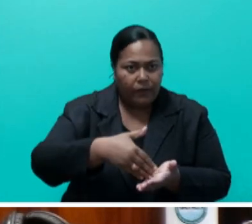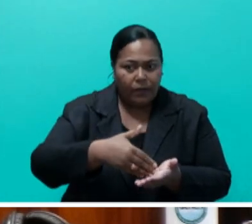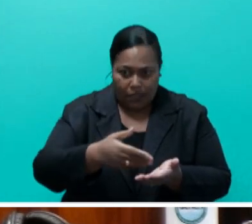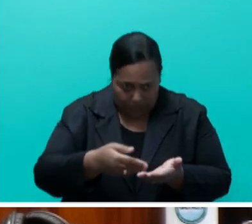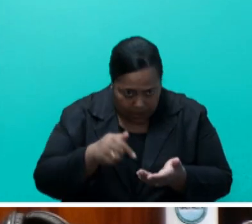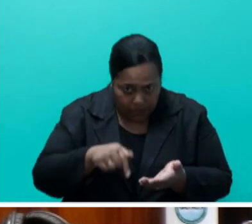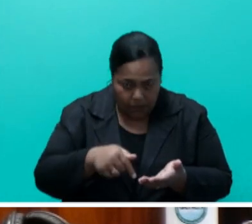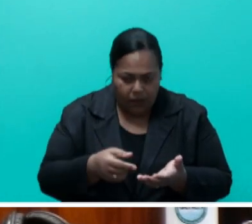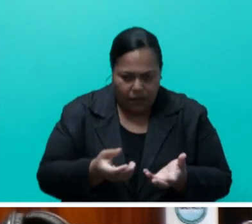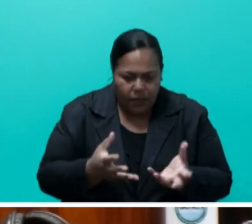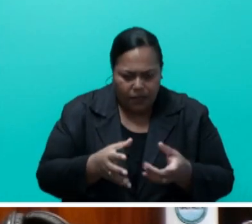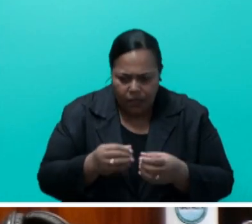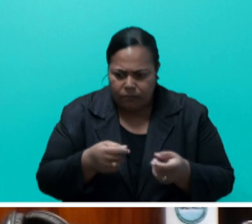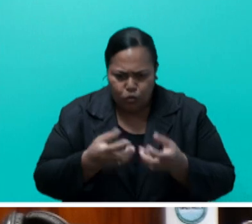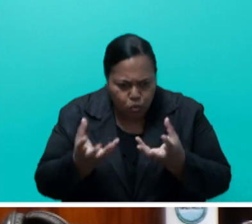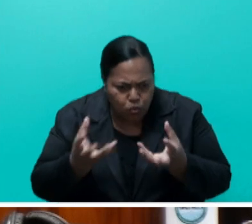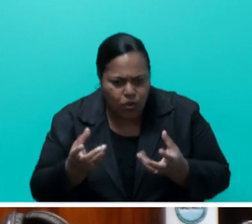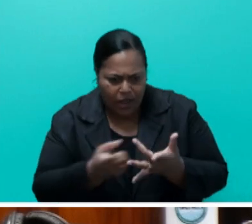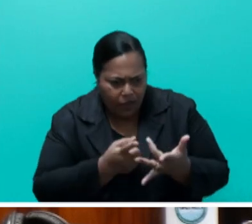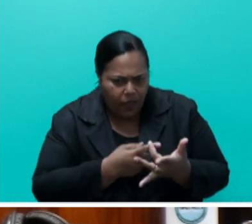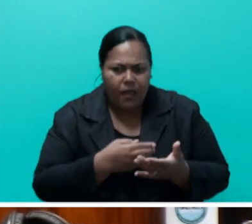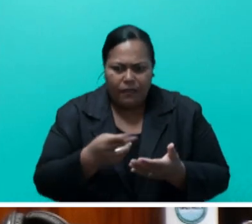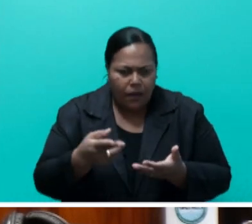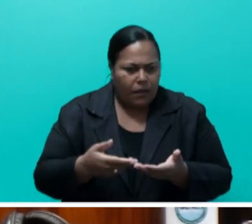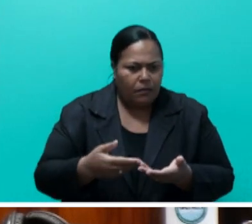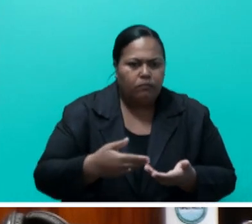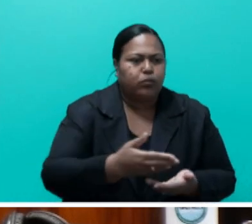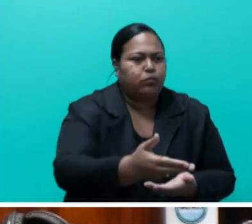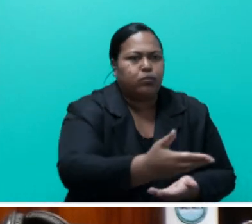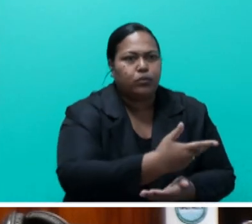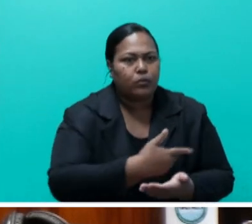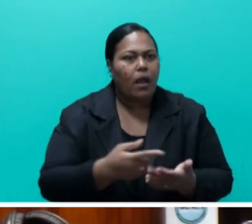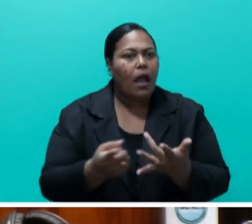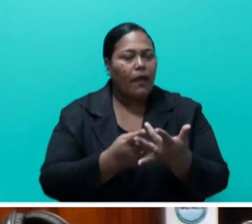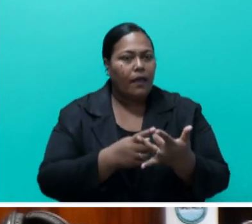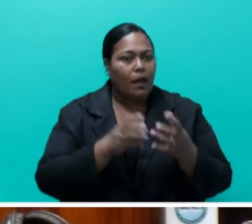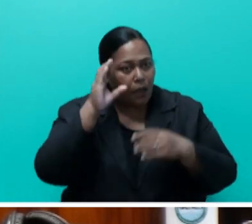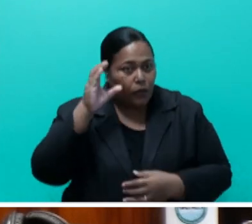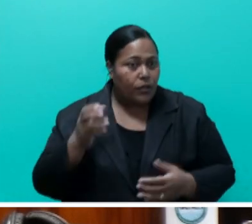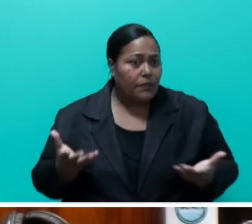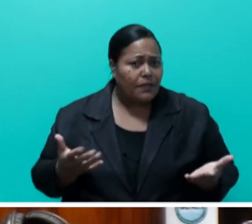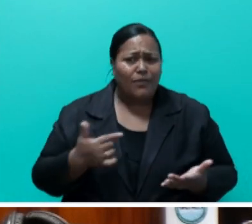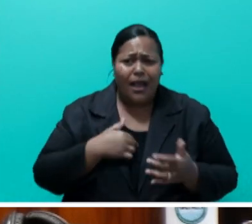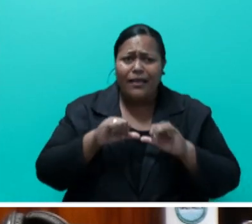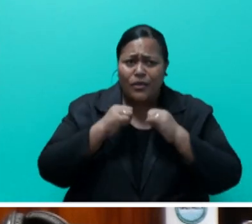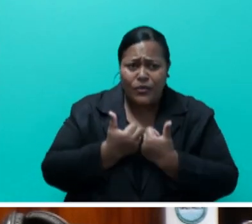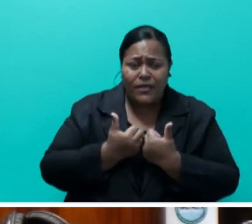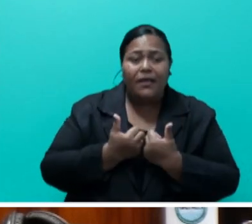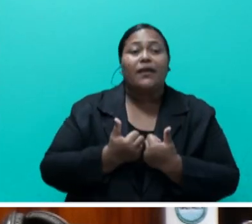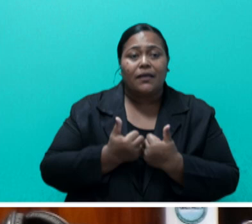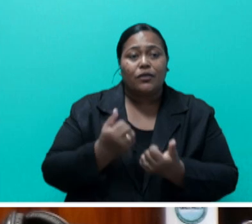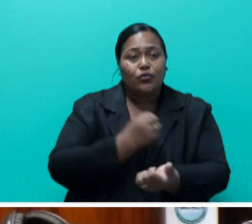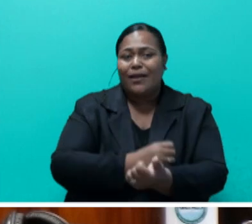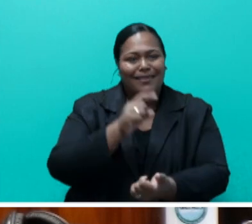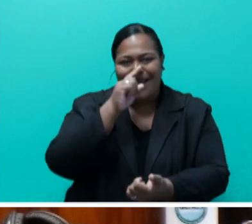I know that forum is coming up, and I agree with you that drugs cannot only be dealt with by